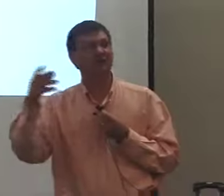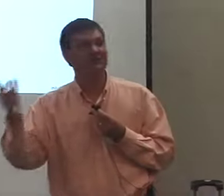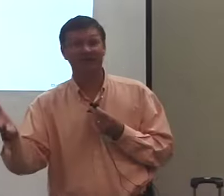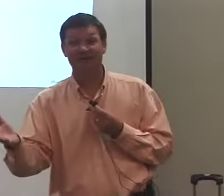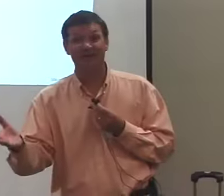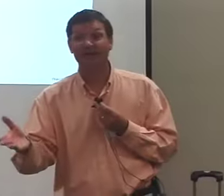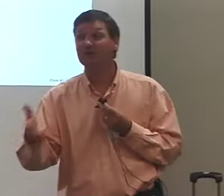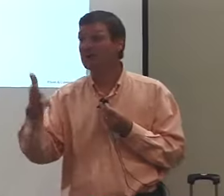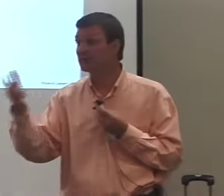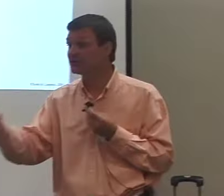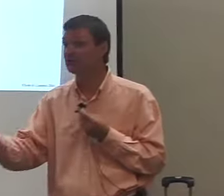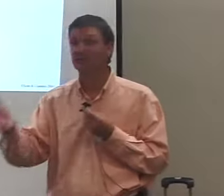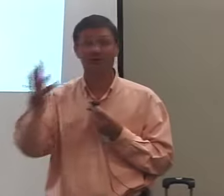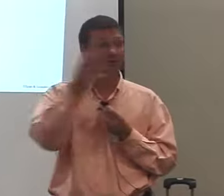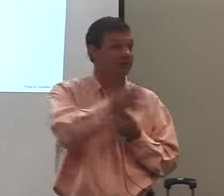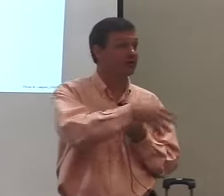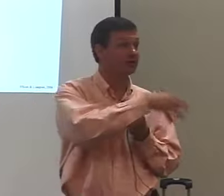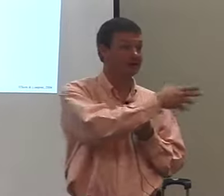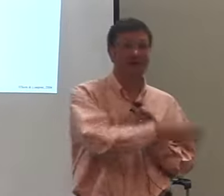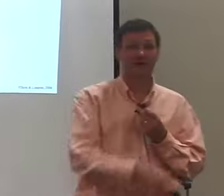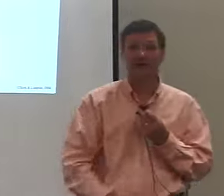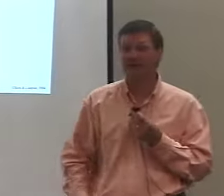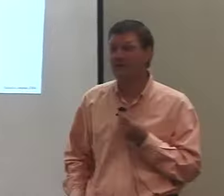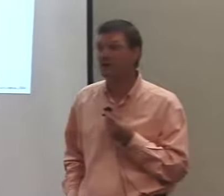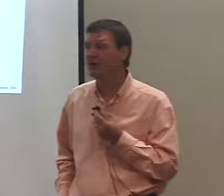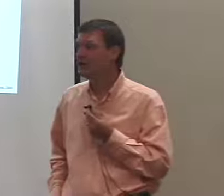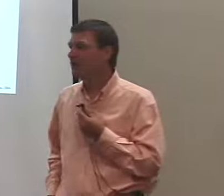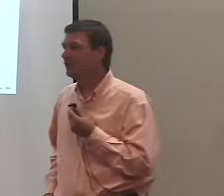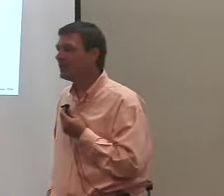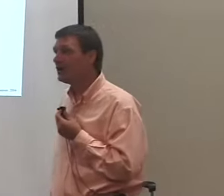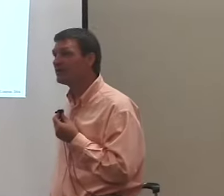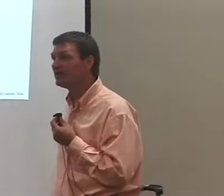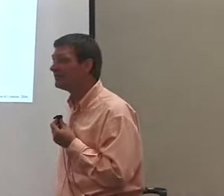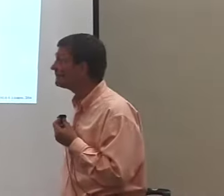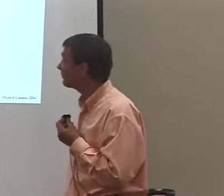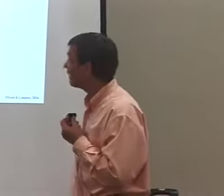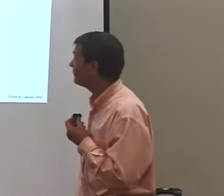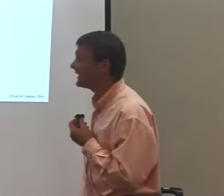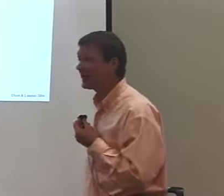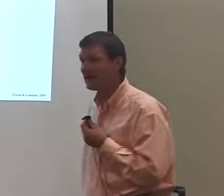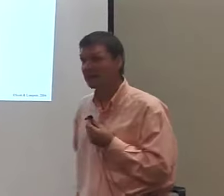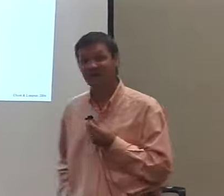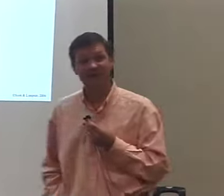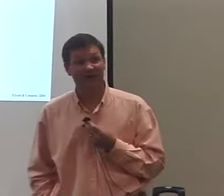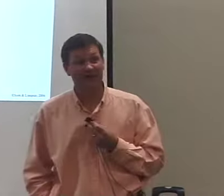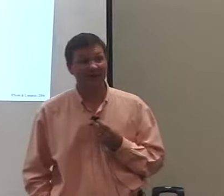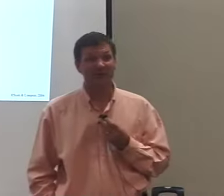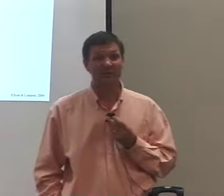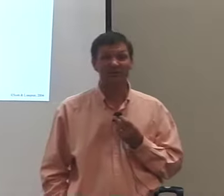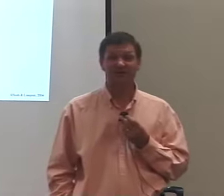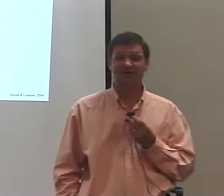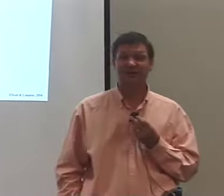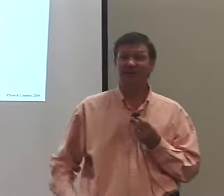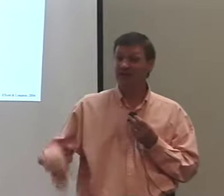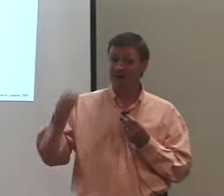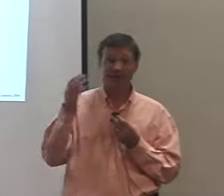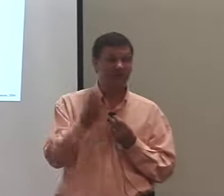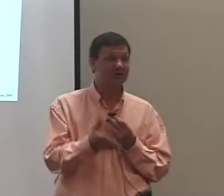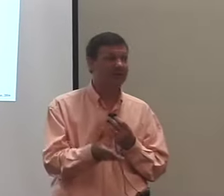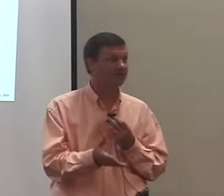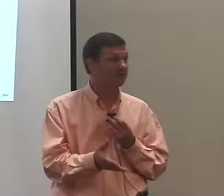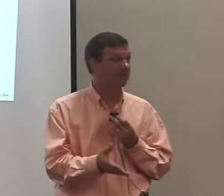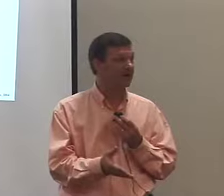Teacher was attending to another student or to the board or to something else. So we know that this is probably going to happen if you've got a time when